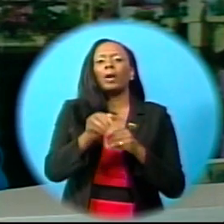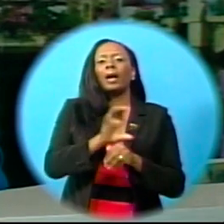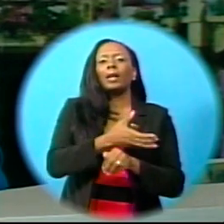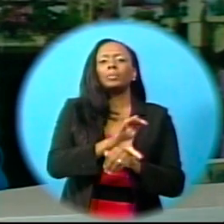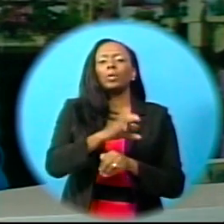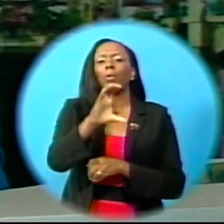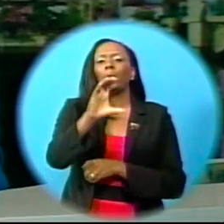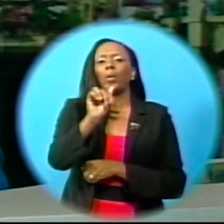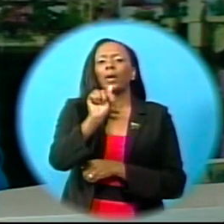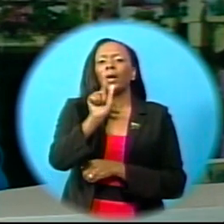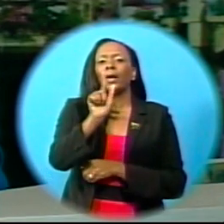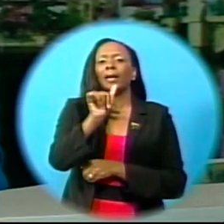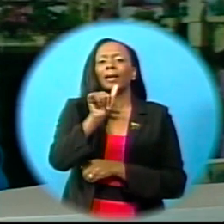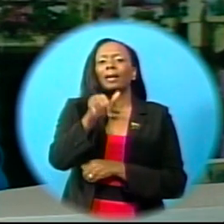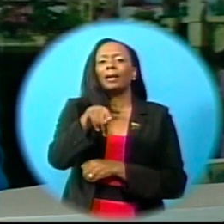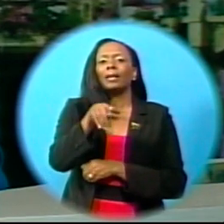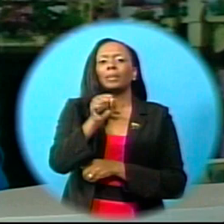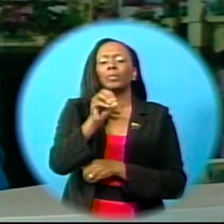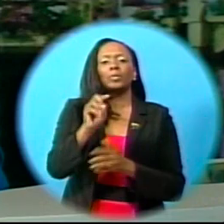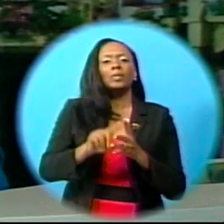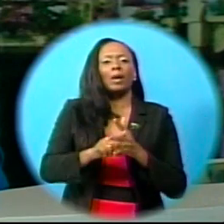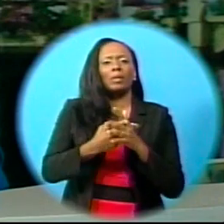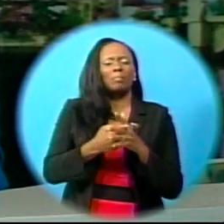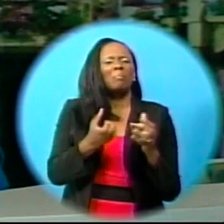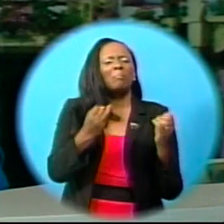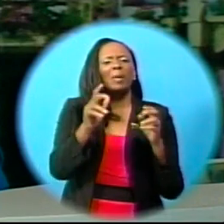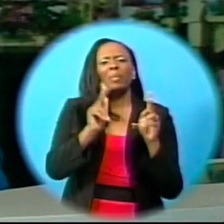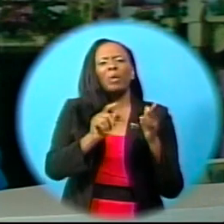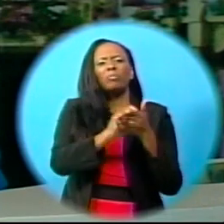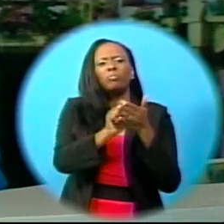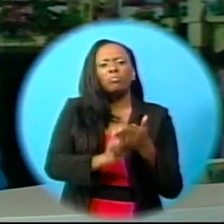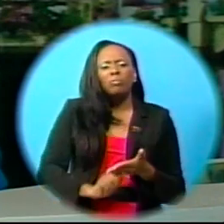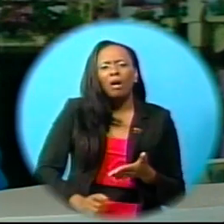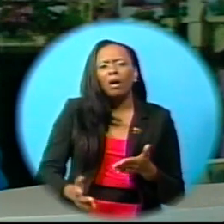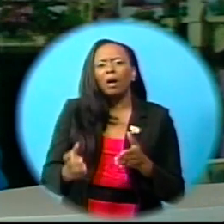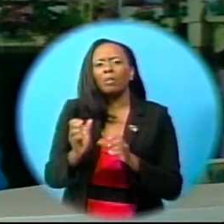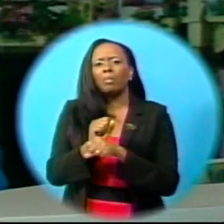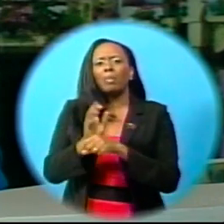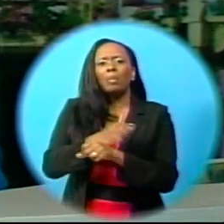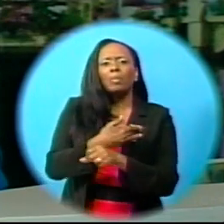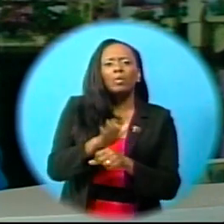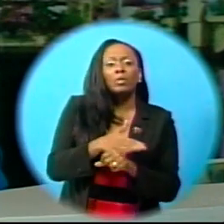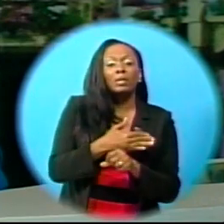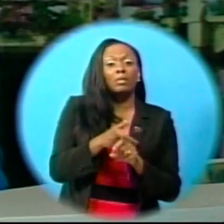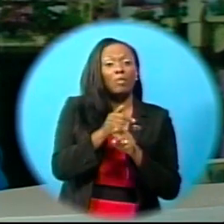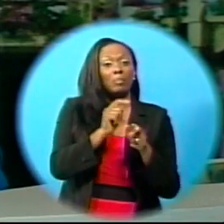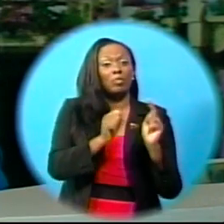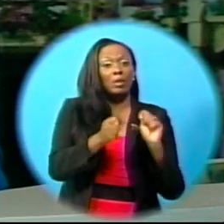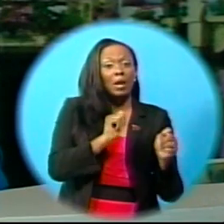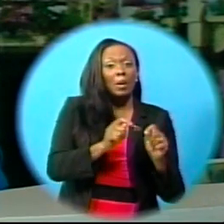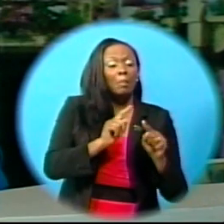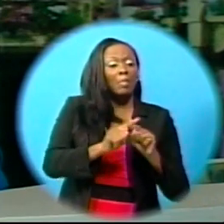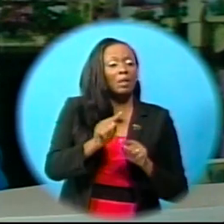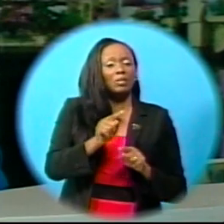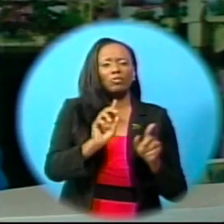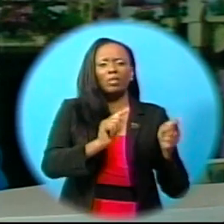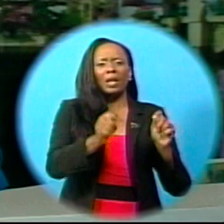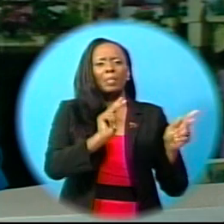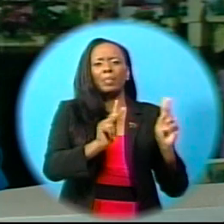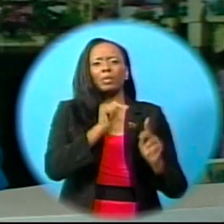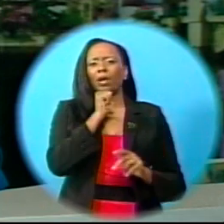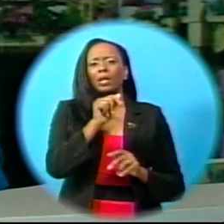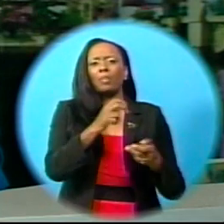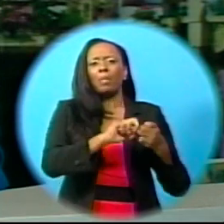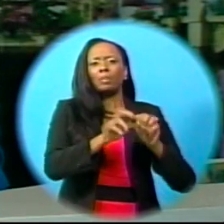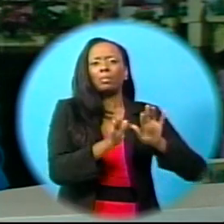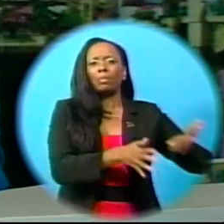Barbadian Calypso and soca. He says although many writers and producers of local music are Trinidadian, they are not the problem.